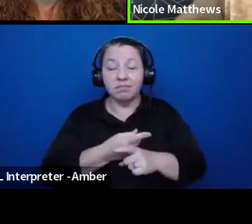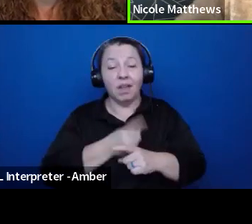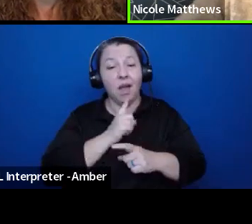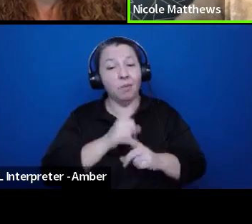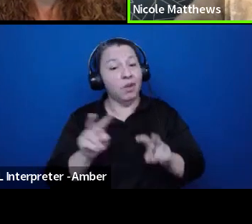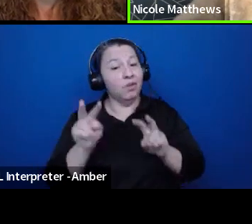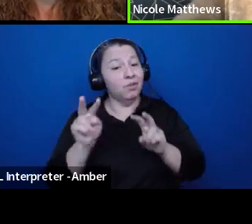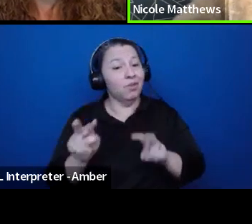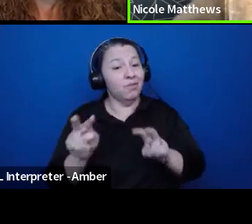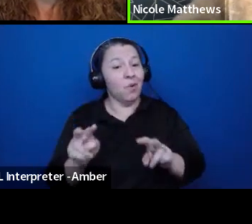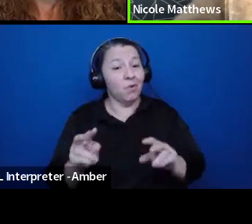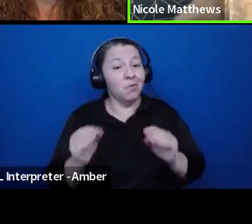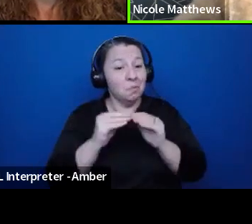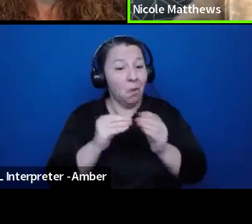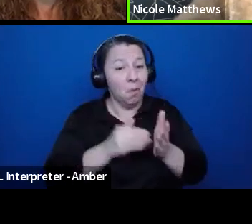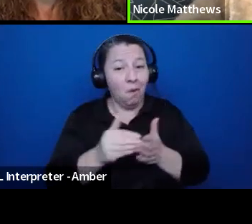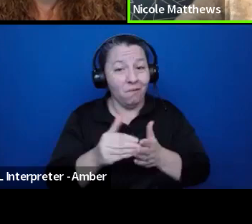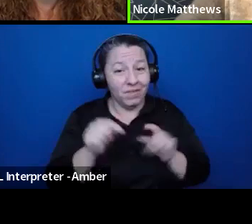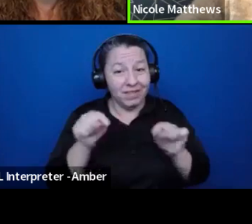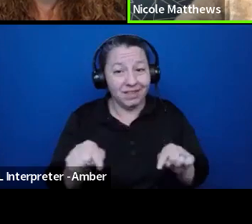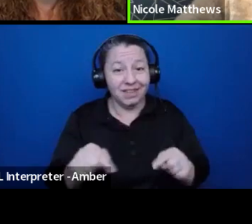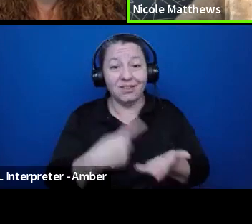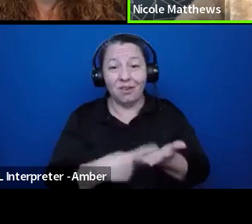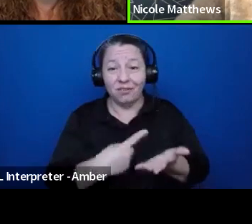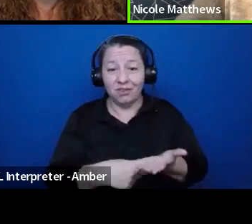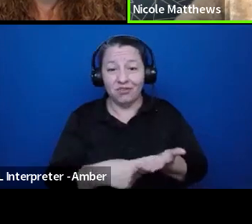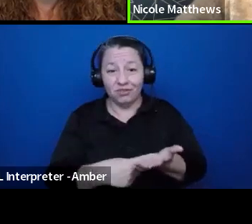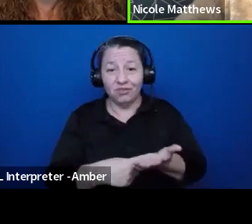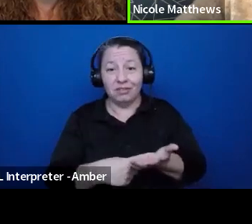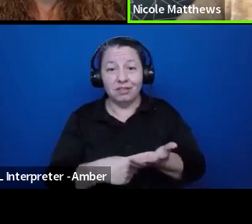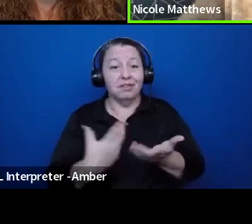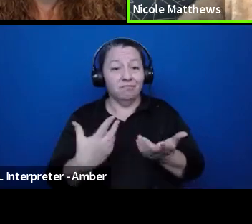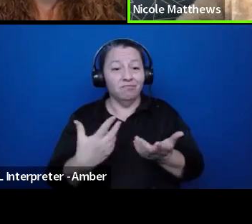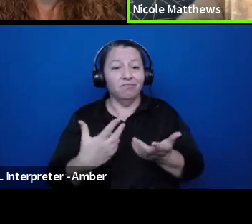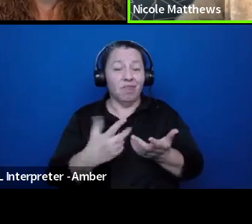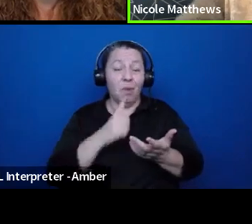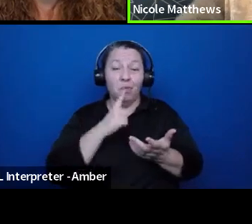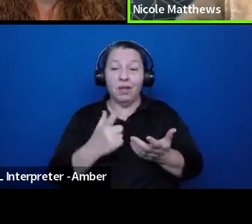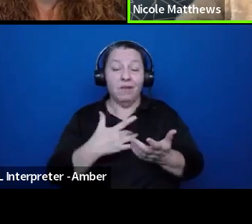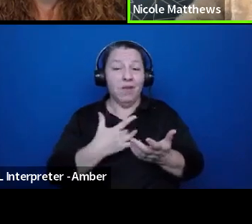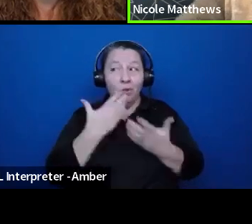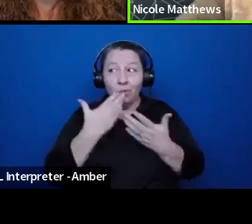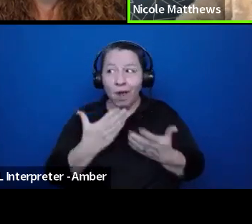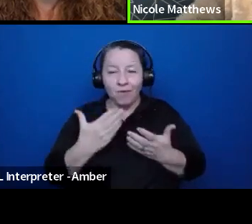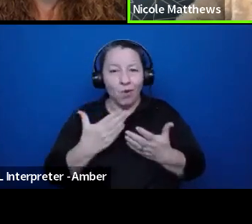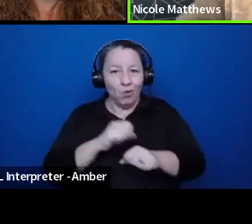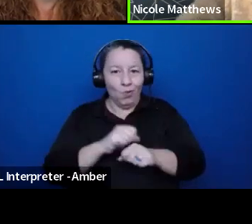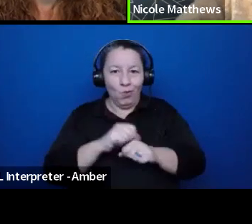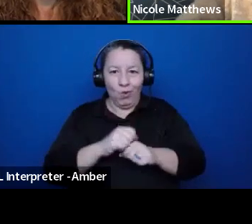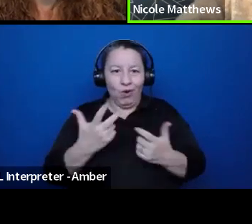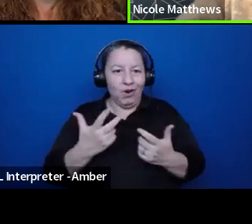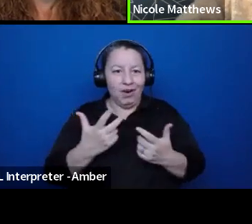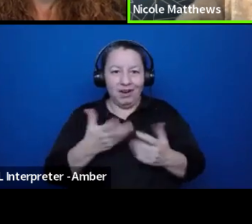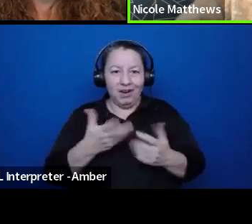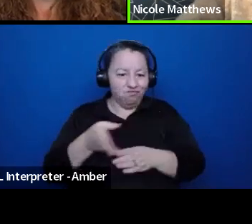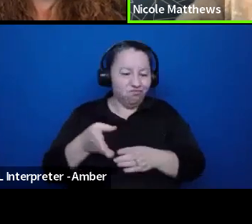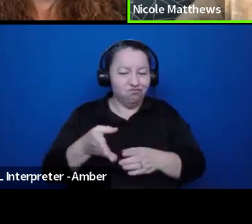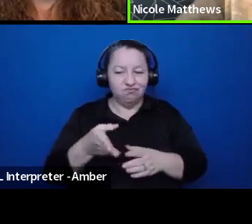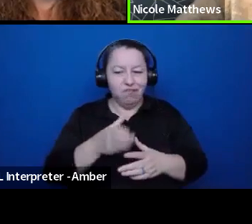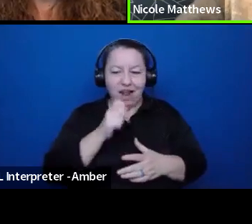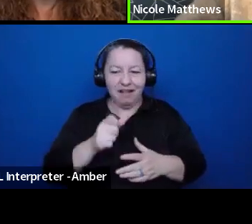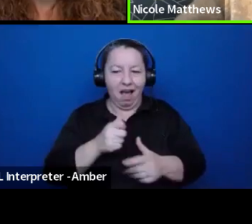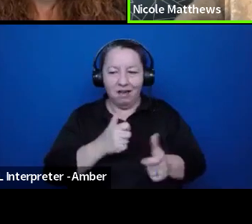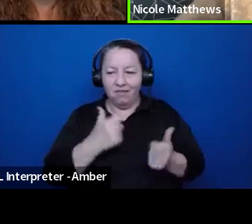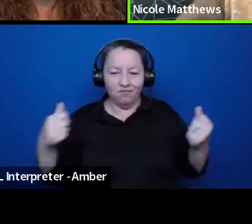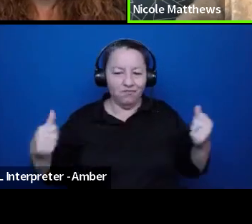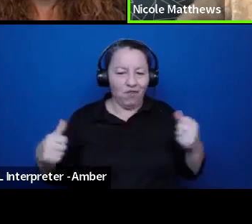like this. You know, I'm grateful to work in a space that has not shied away from having hard